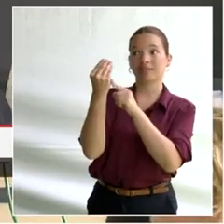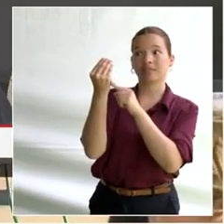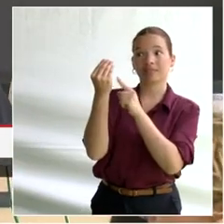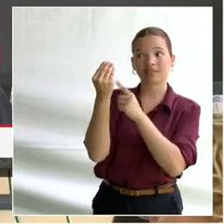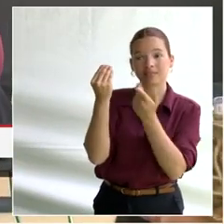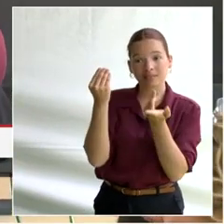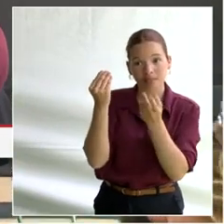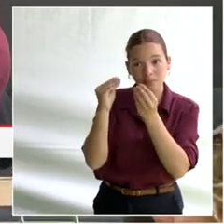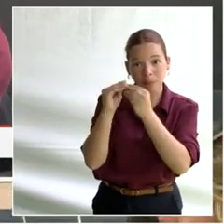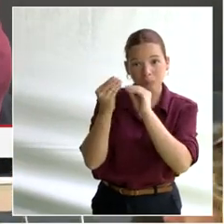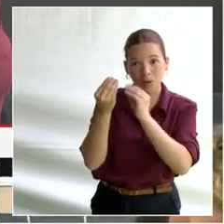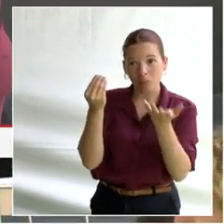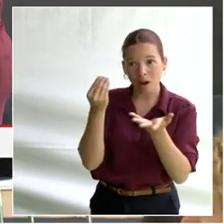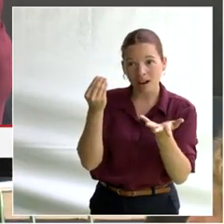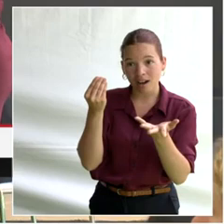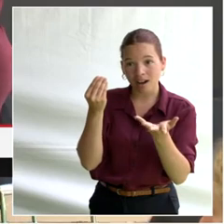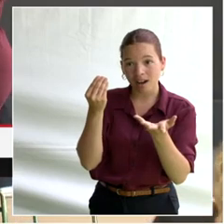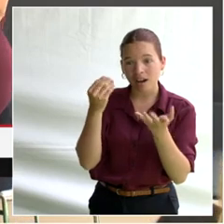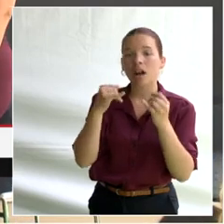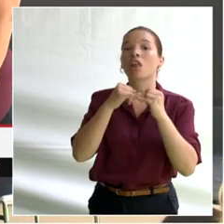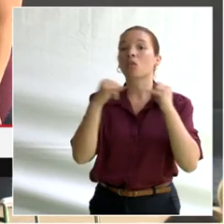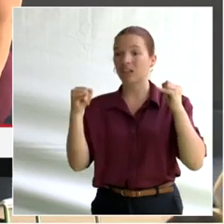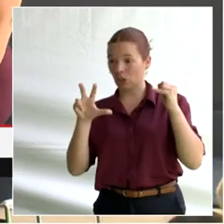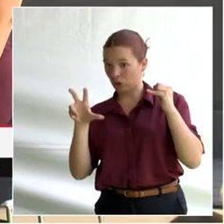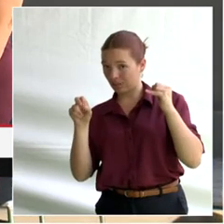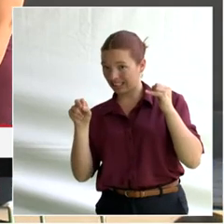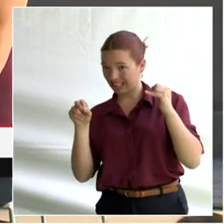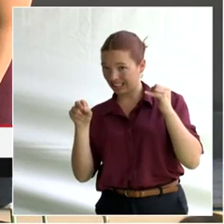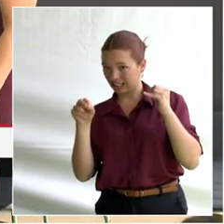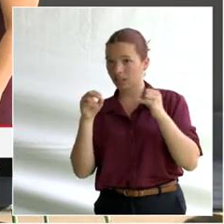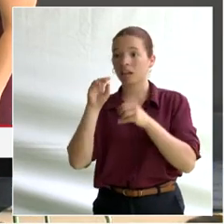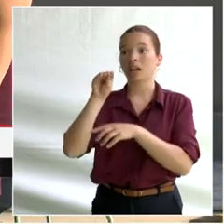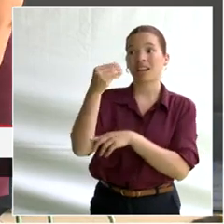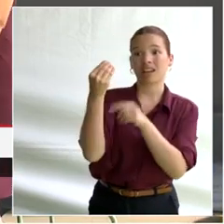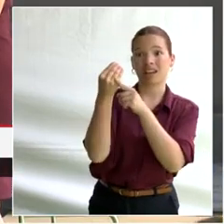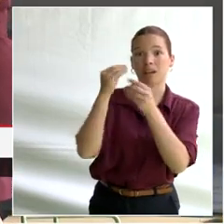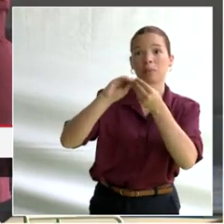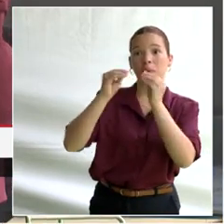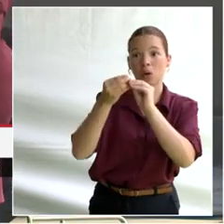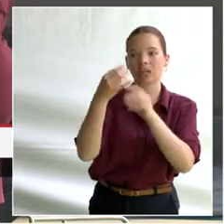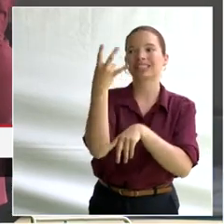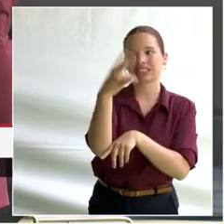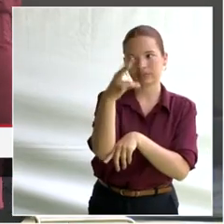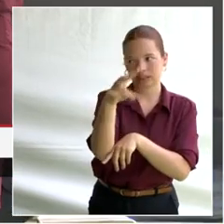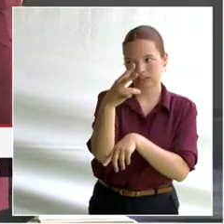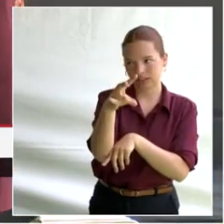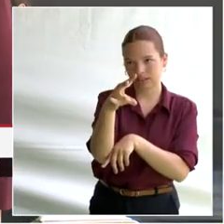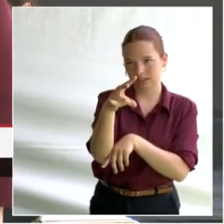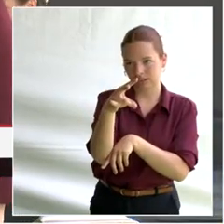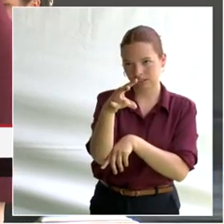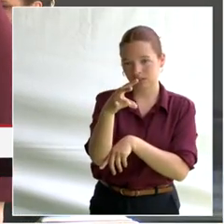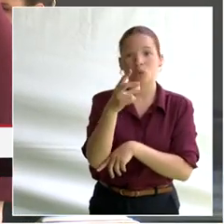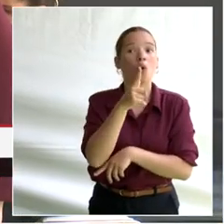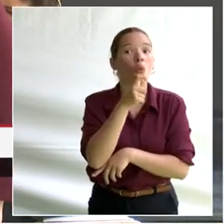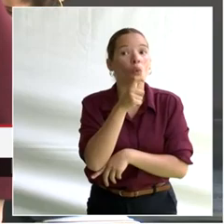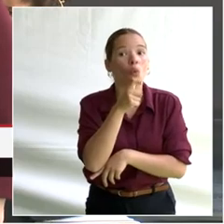This is line 30. It's chip 17, and that belongs to Marta Kostyuk.